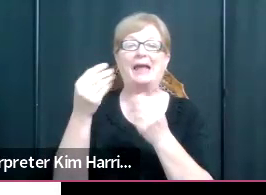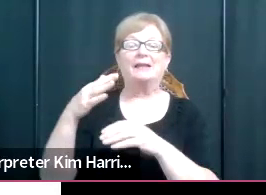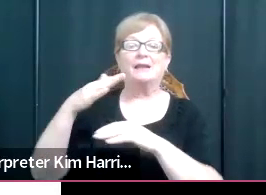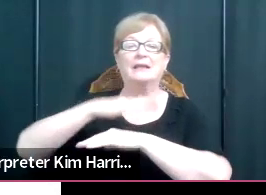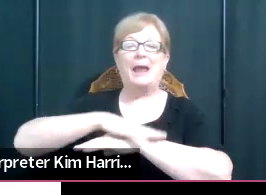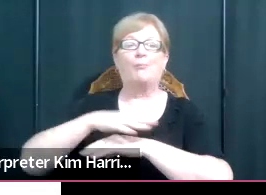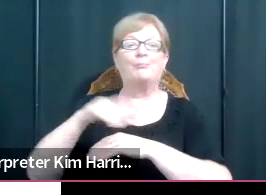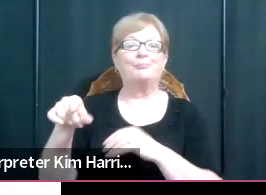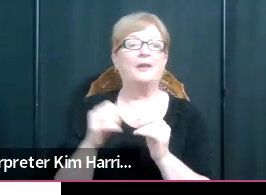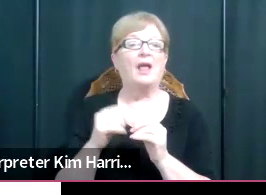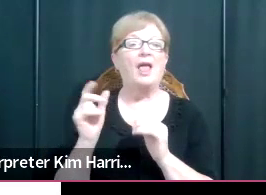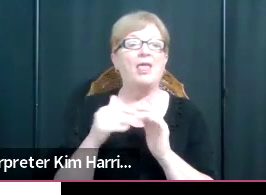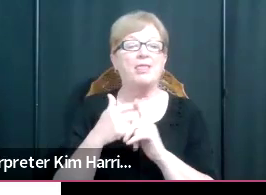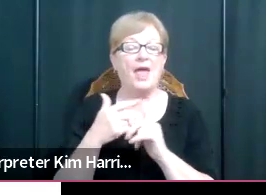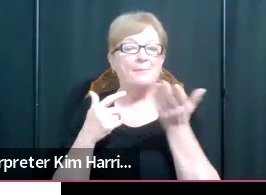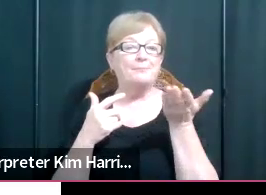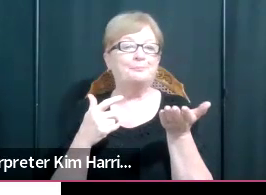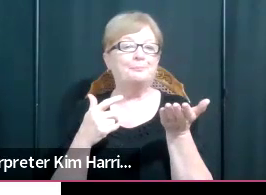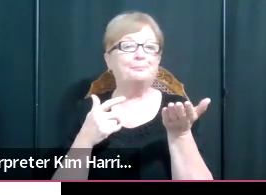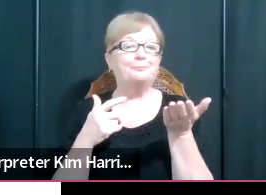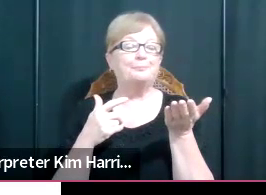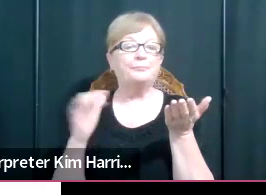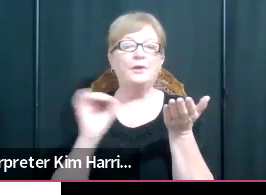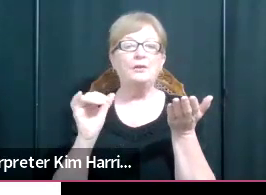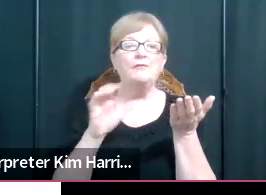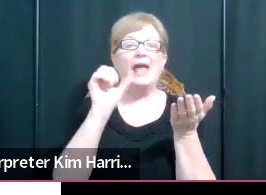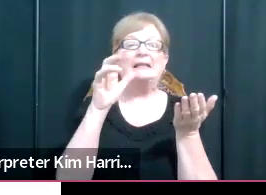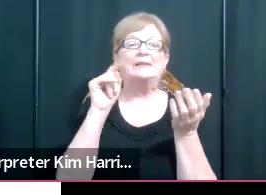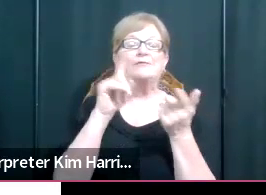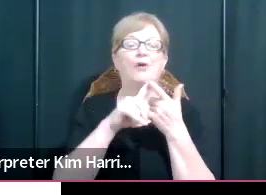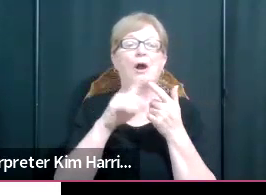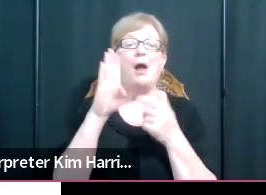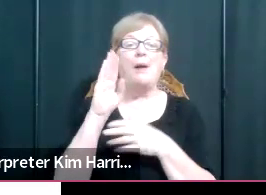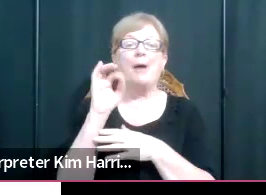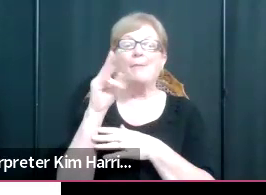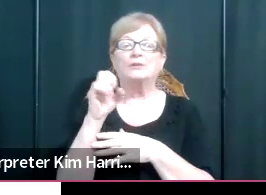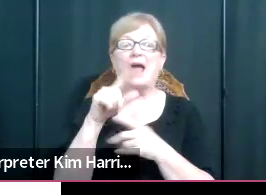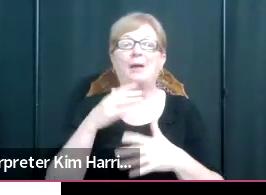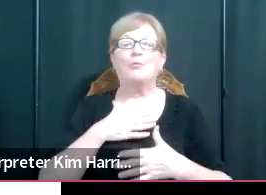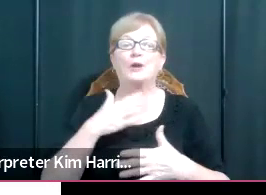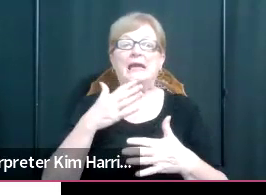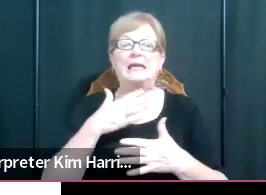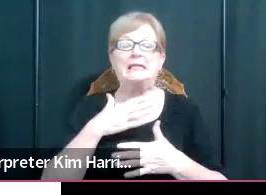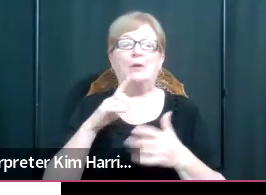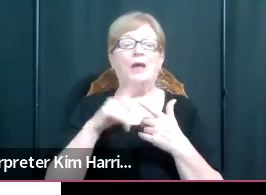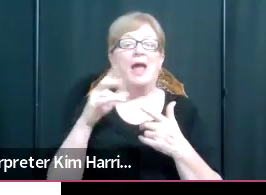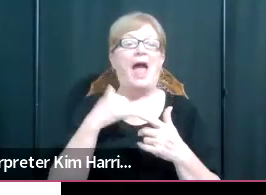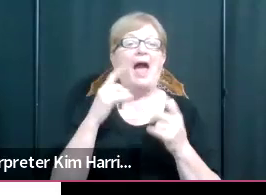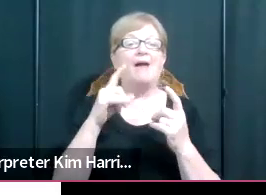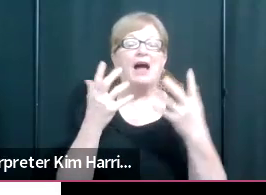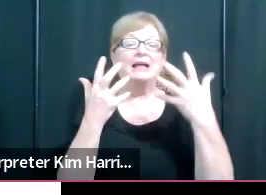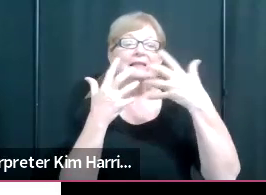And then we have AT for bubbles and breathing. So there are adapted